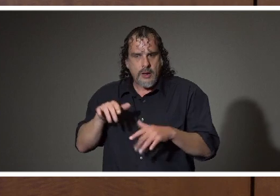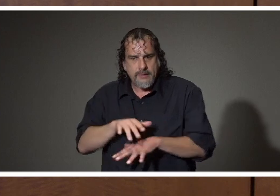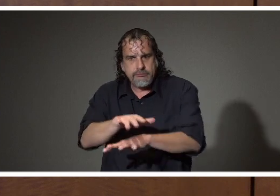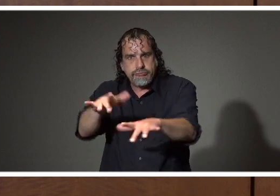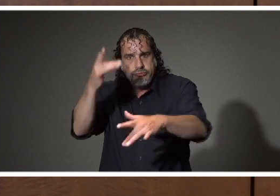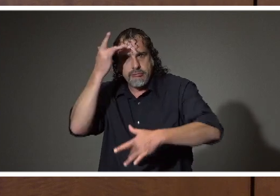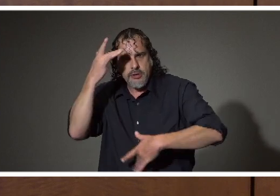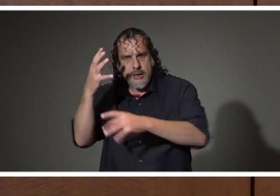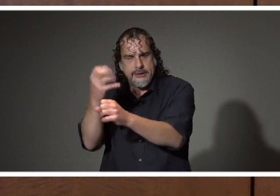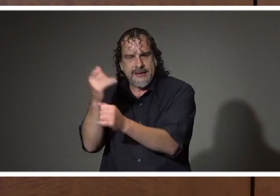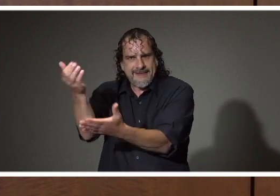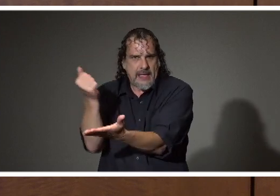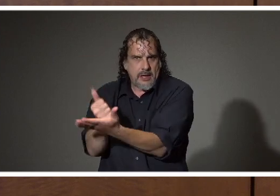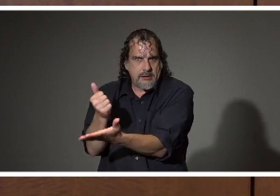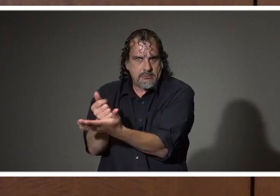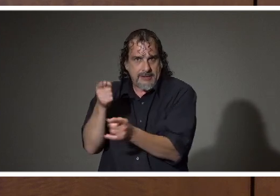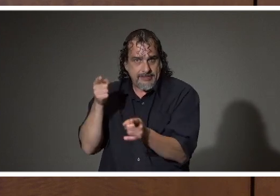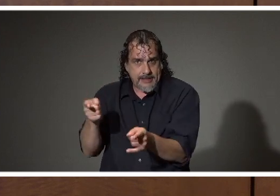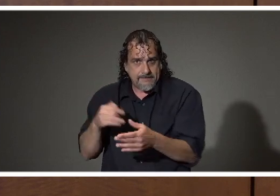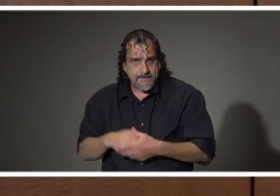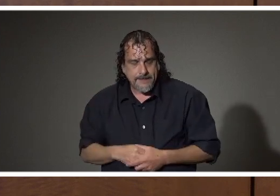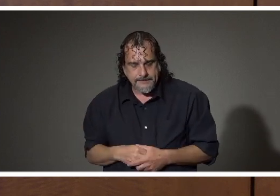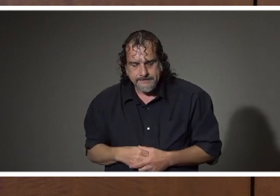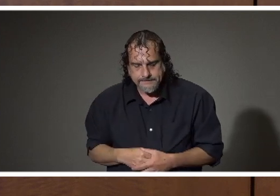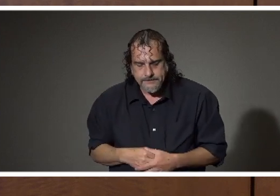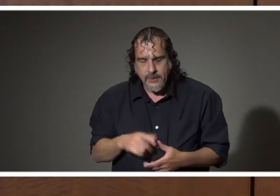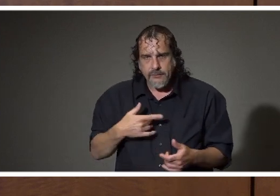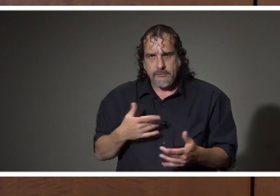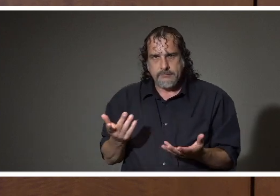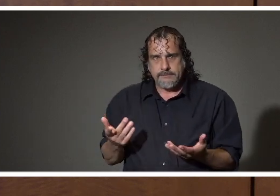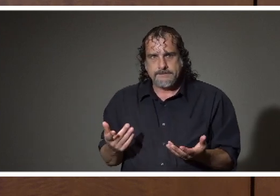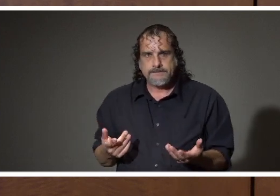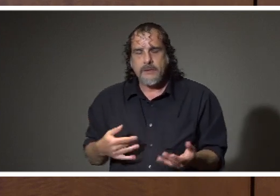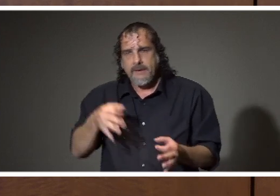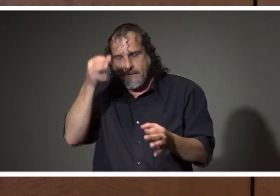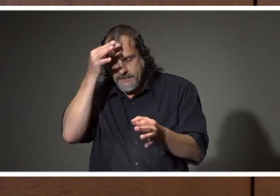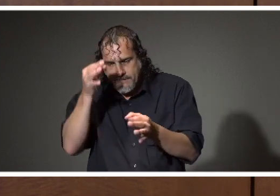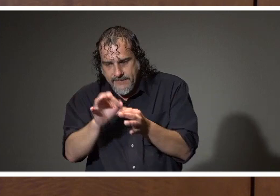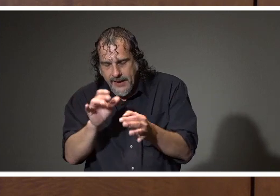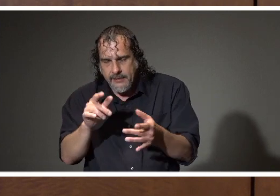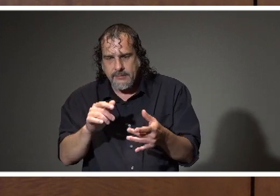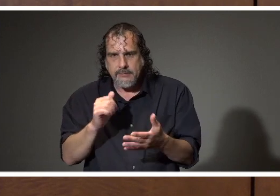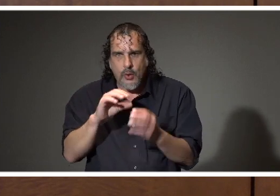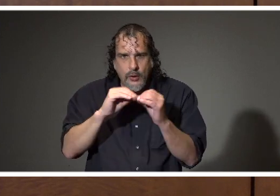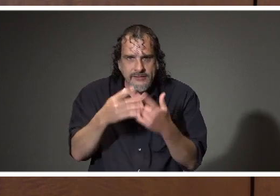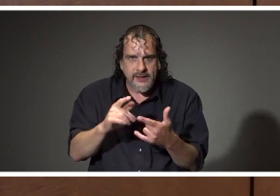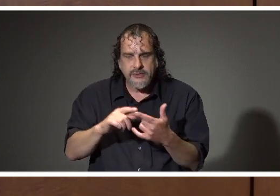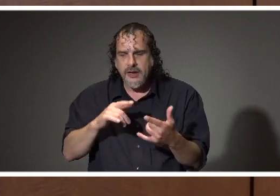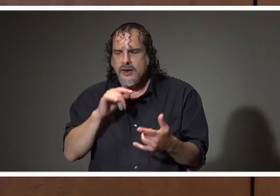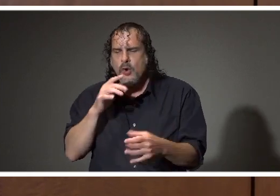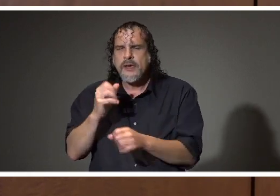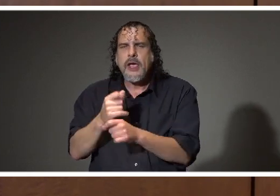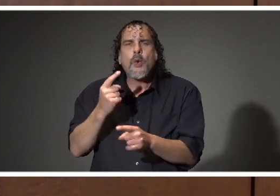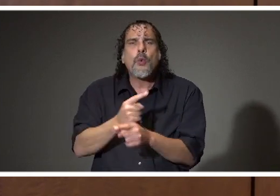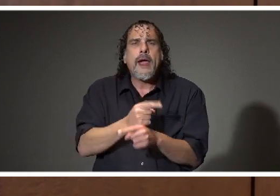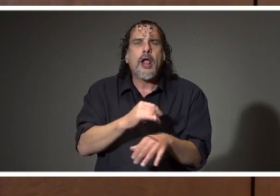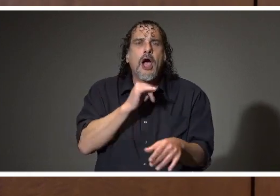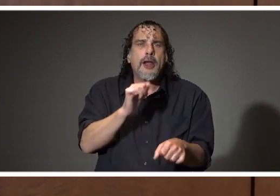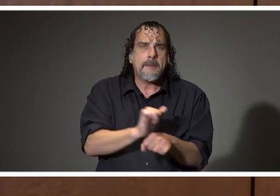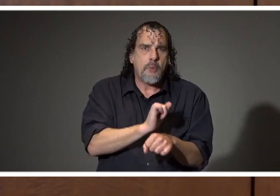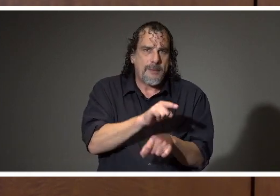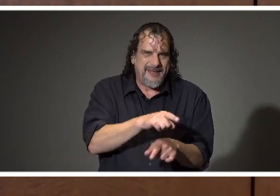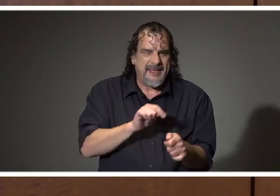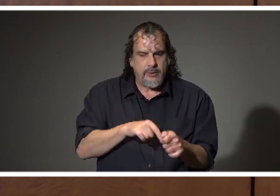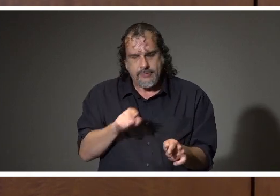of the faith-based community, those who are not covered for regular unemployment benefits. In addition